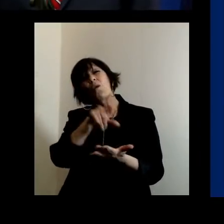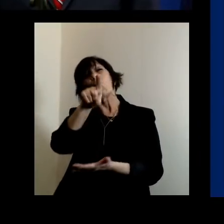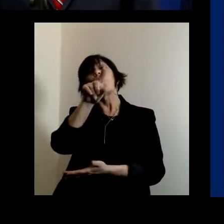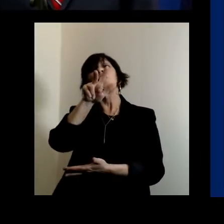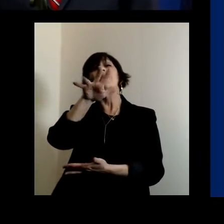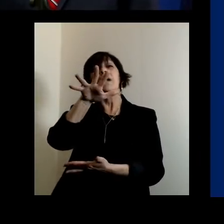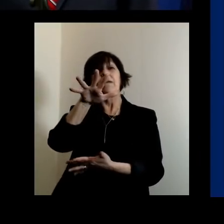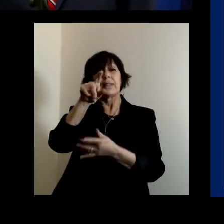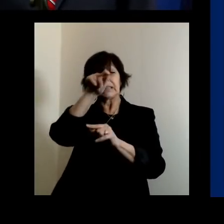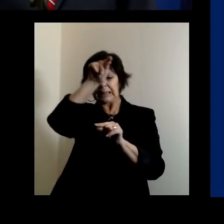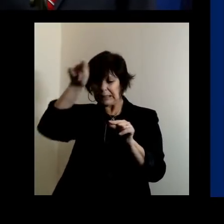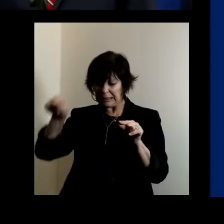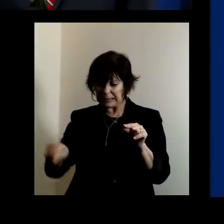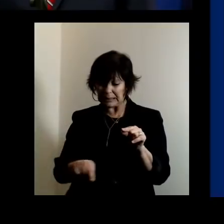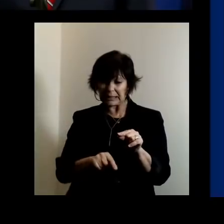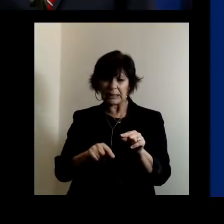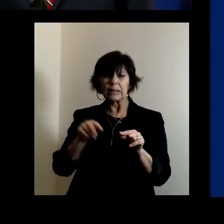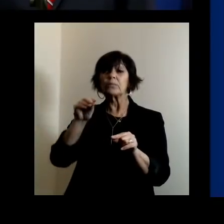29,135 tests at